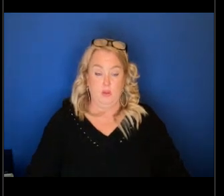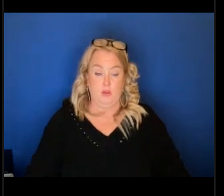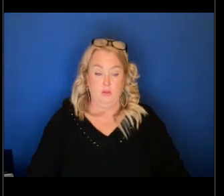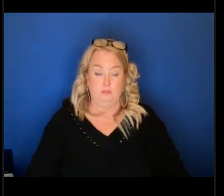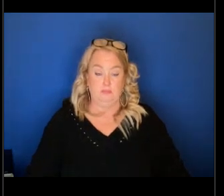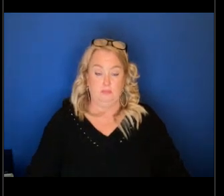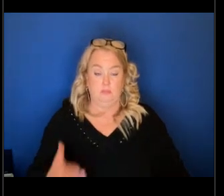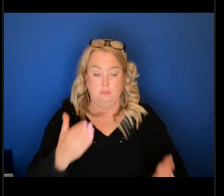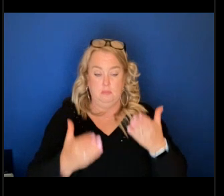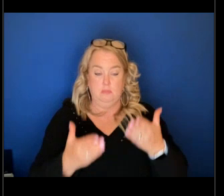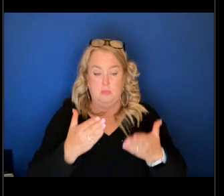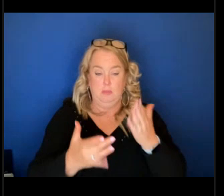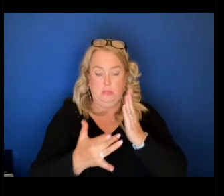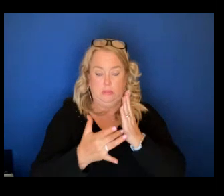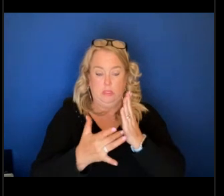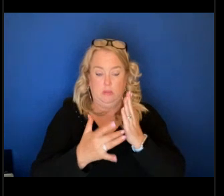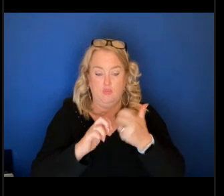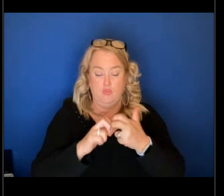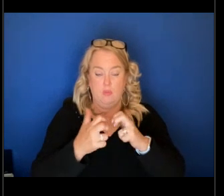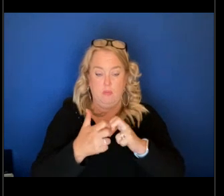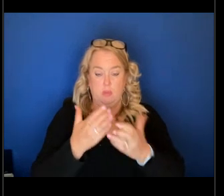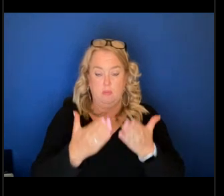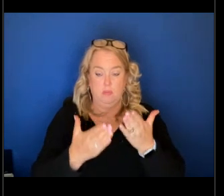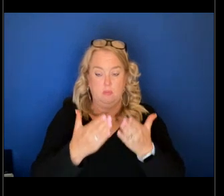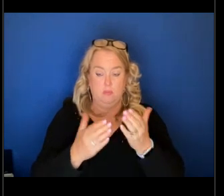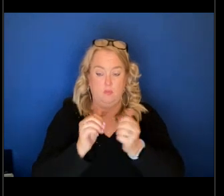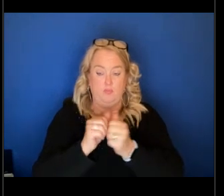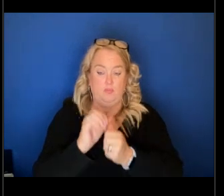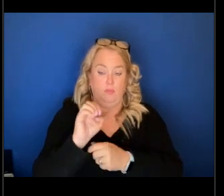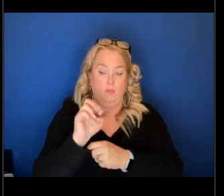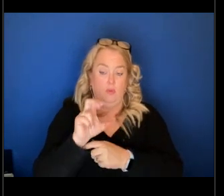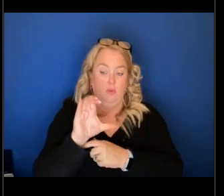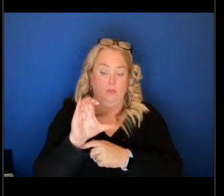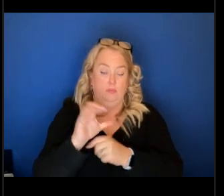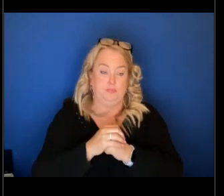Seems like we may be having a bit of technical difficulty.